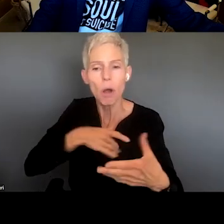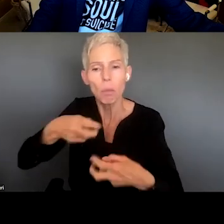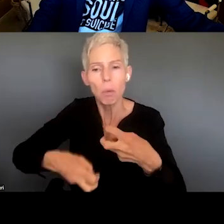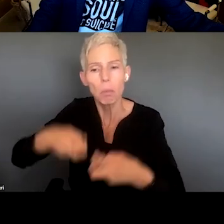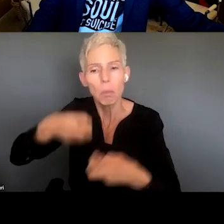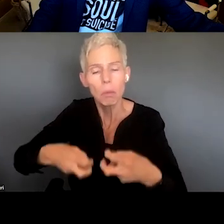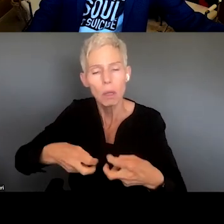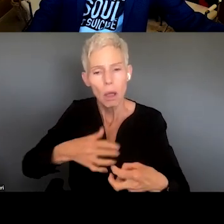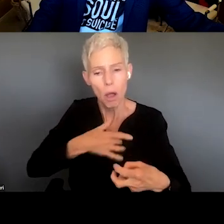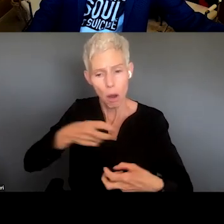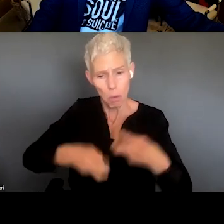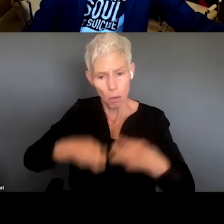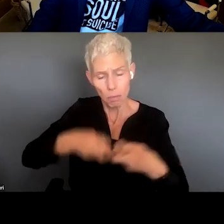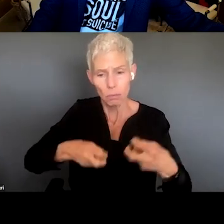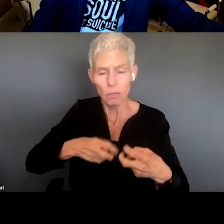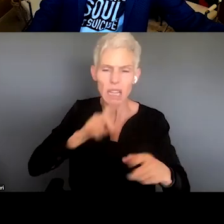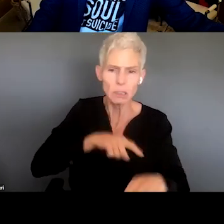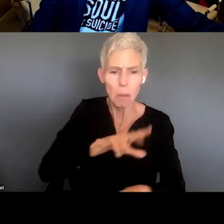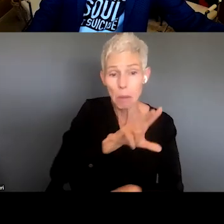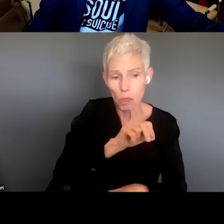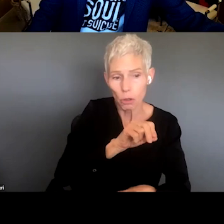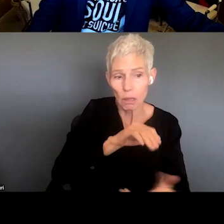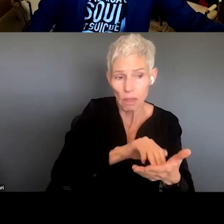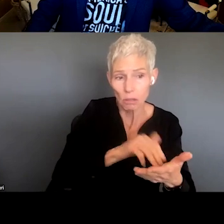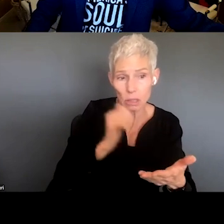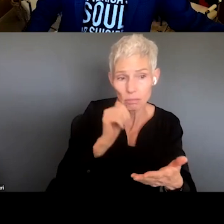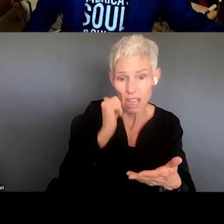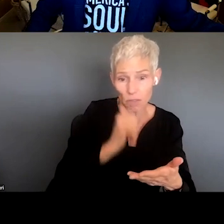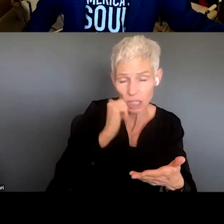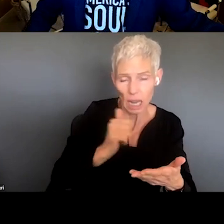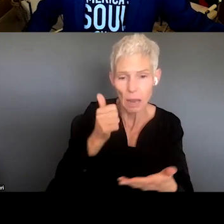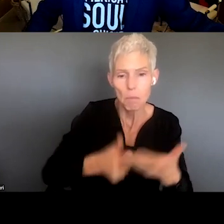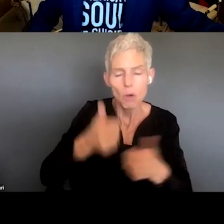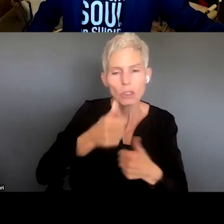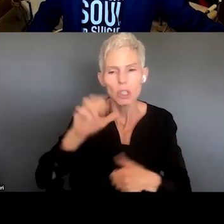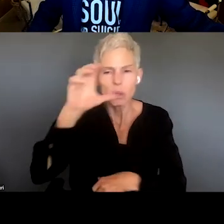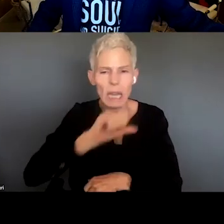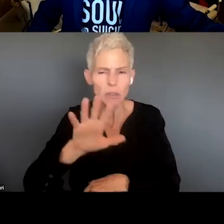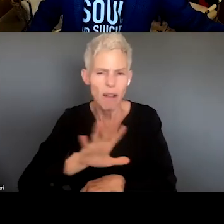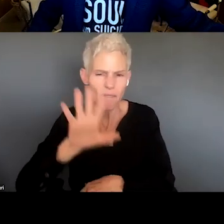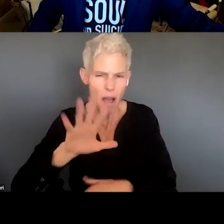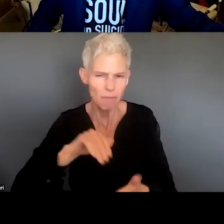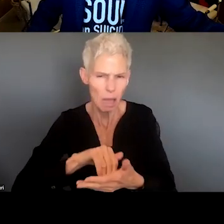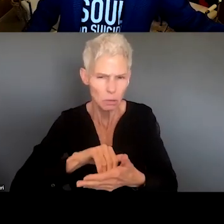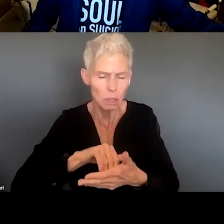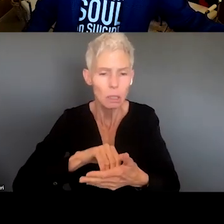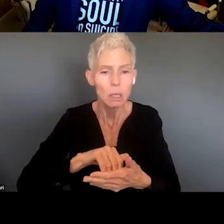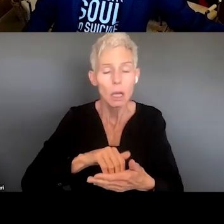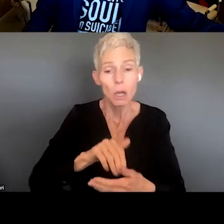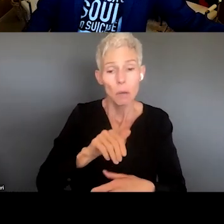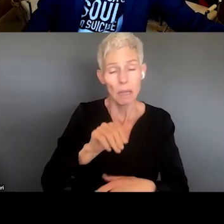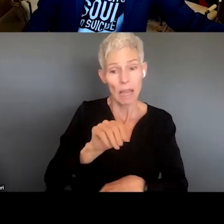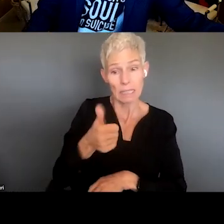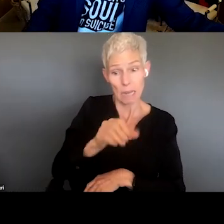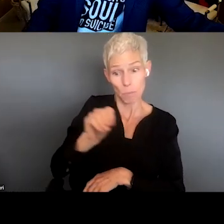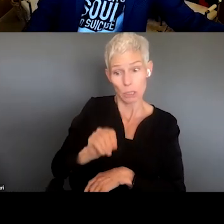it was heart disease, would be 30,000 a day. Most of you are guessing in that 5,000. But the 10% that